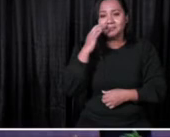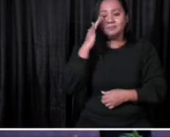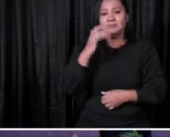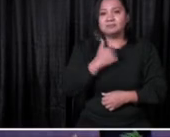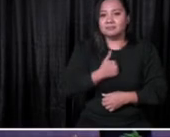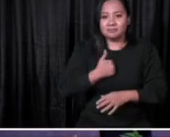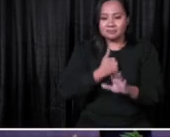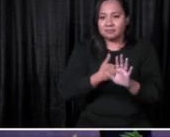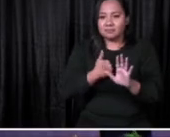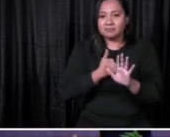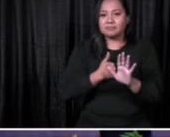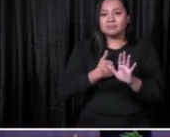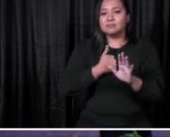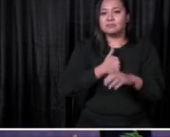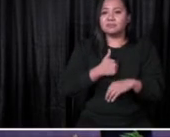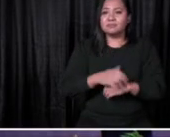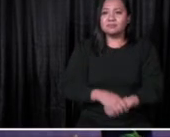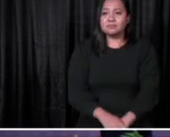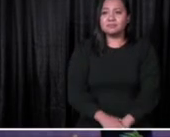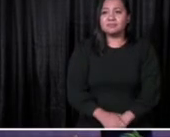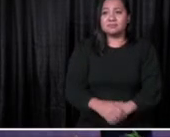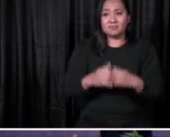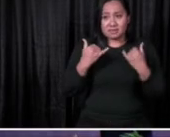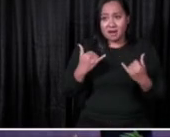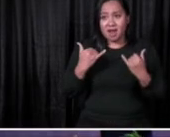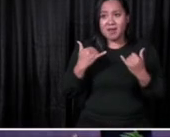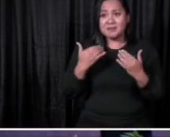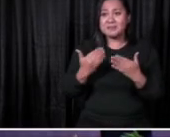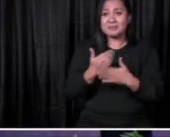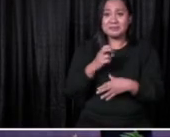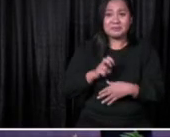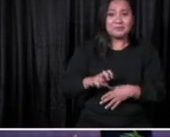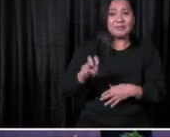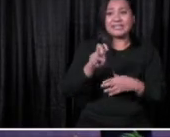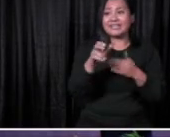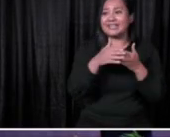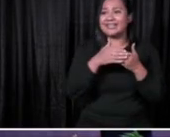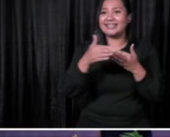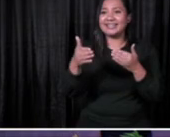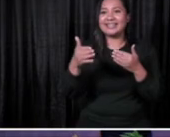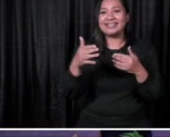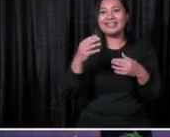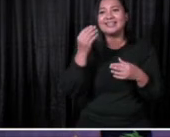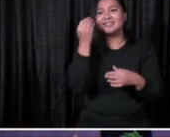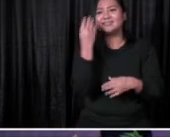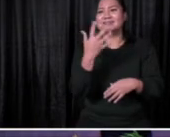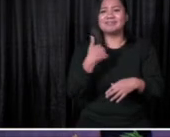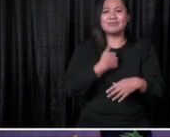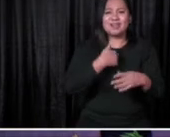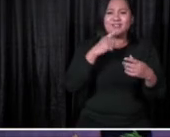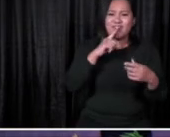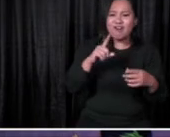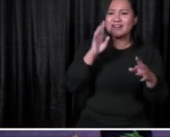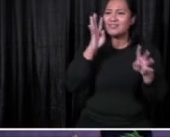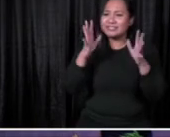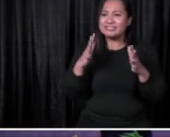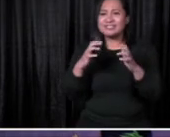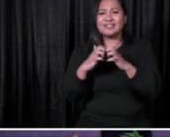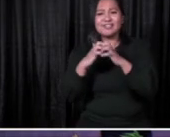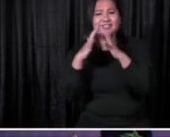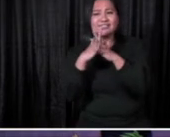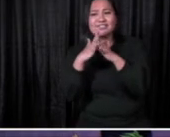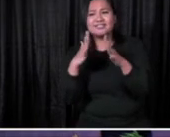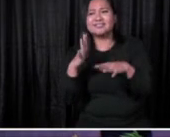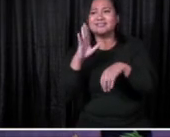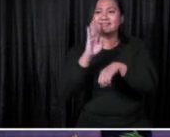As we embark on this new journey, know that we are innovators, entrepreneurs,